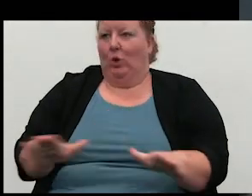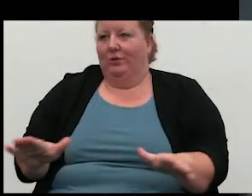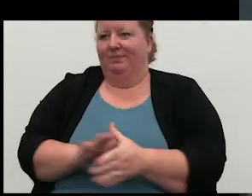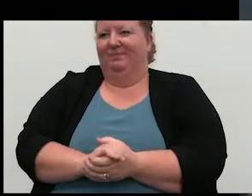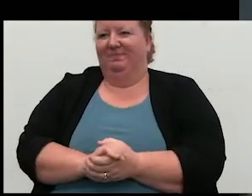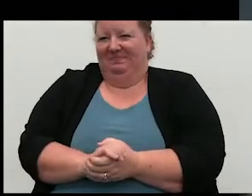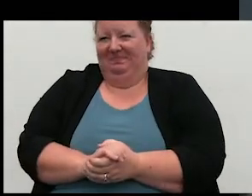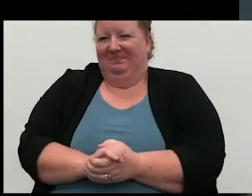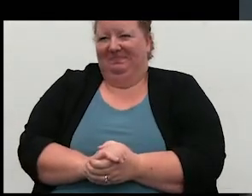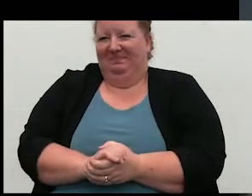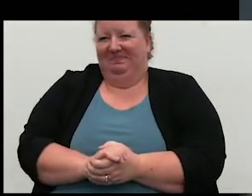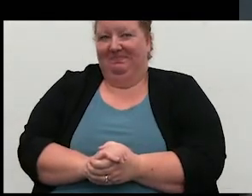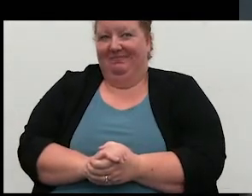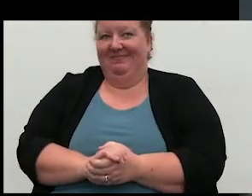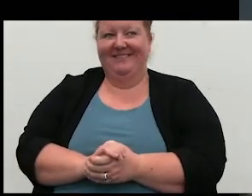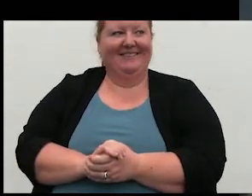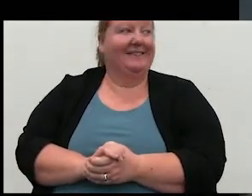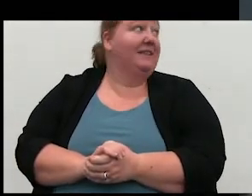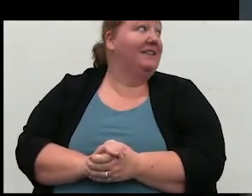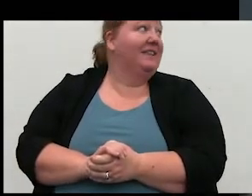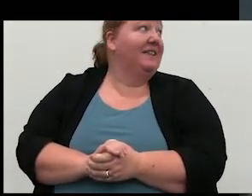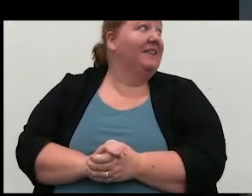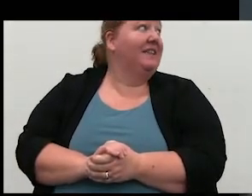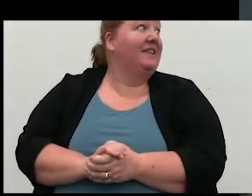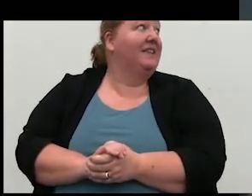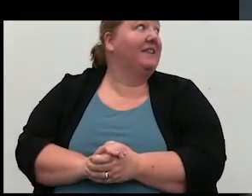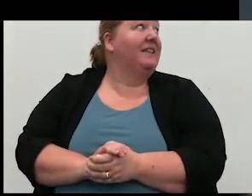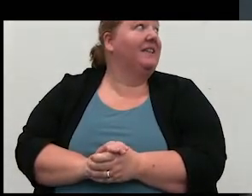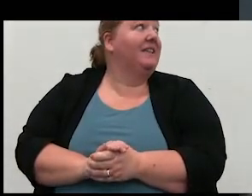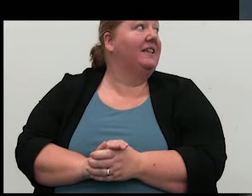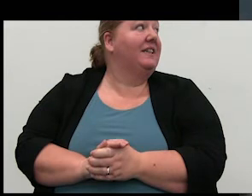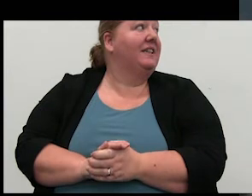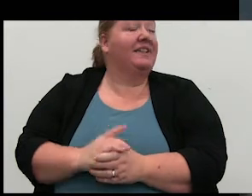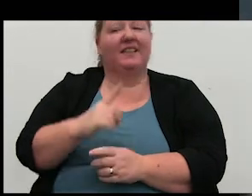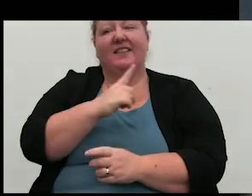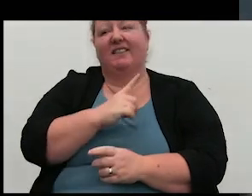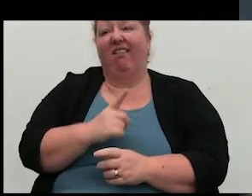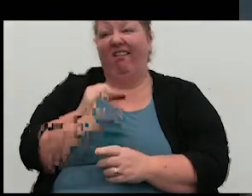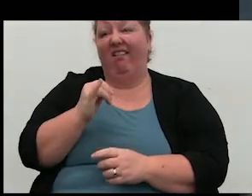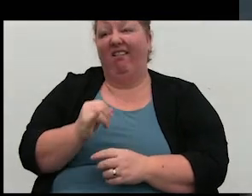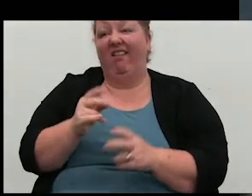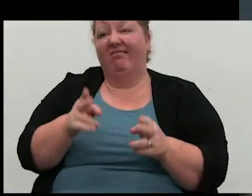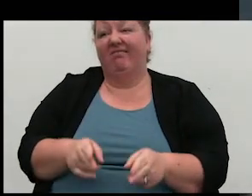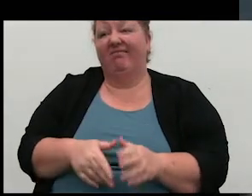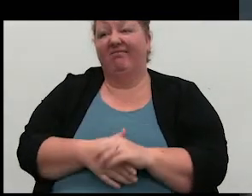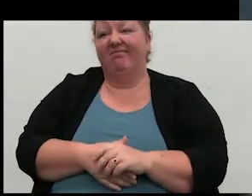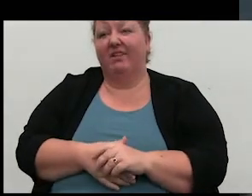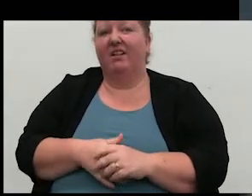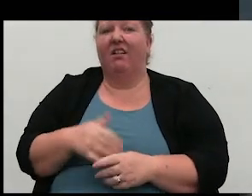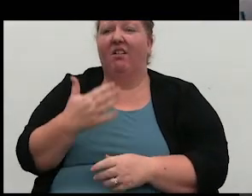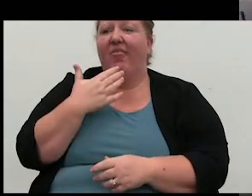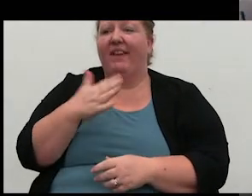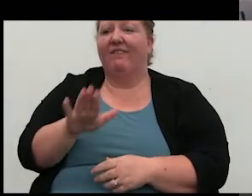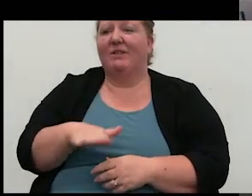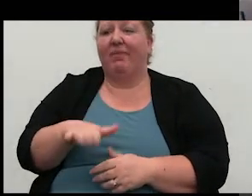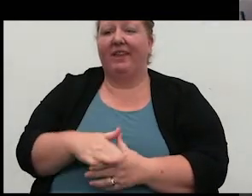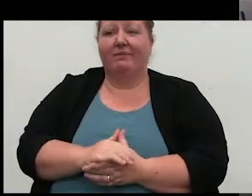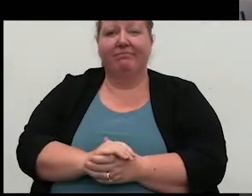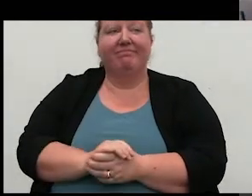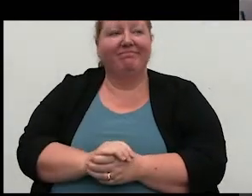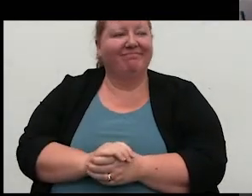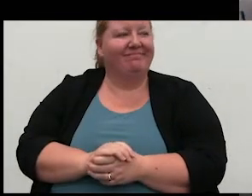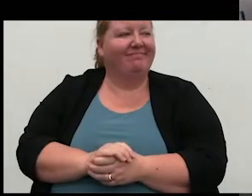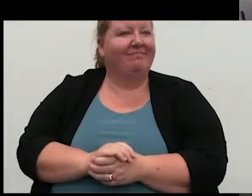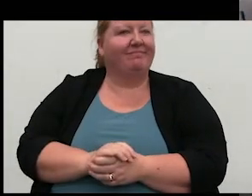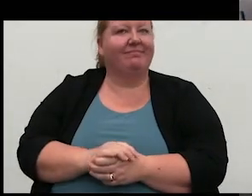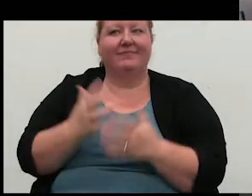Not. That's right, this is my sadly deceased co-star, Socrates. Thanks for your sympathy.